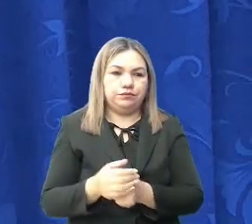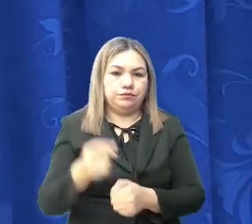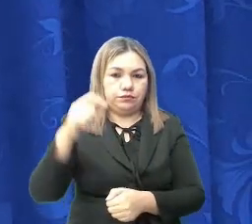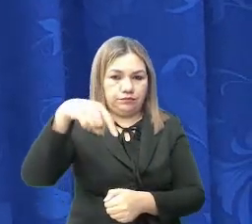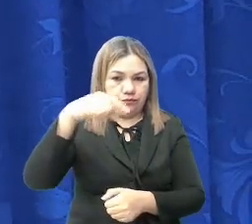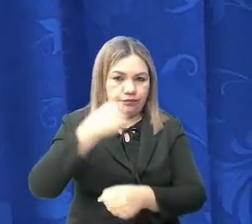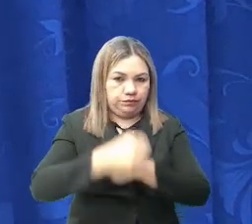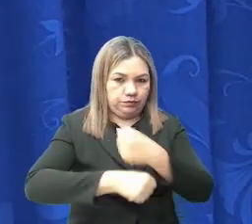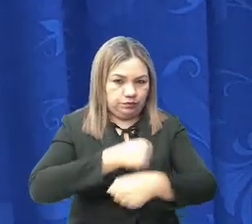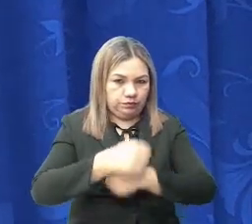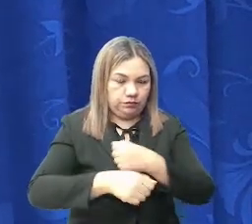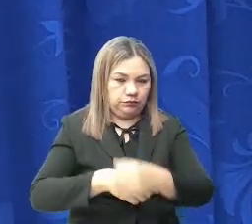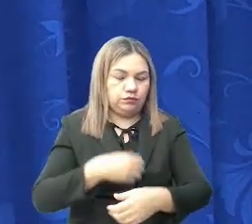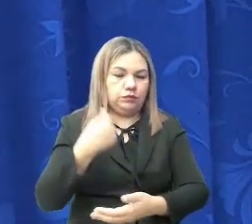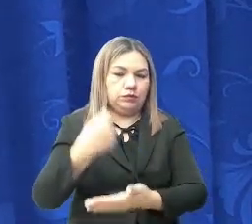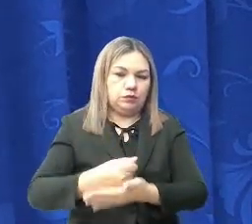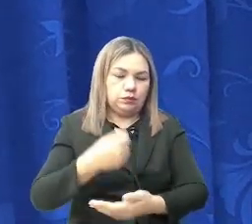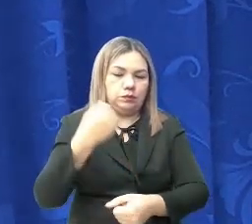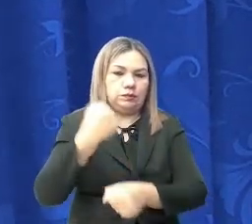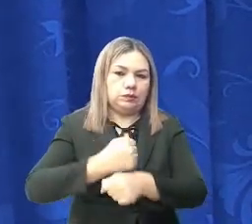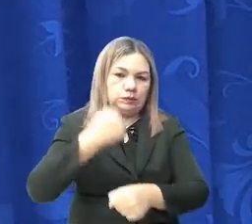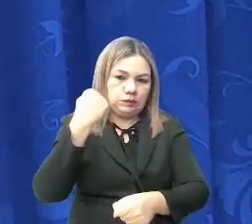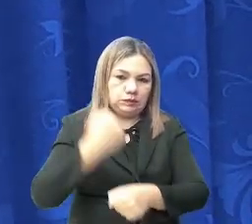is the year that